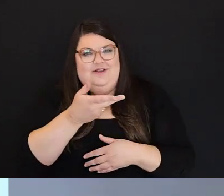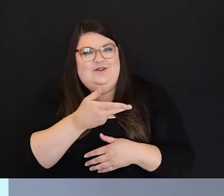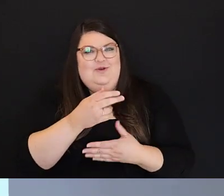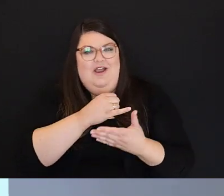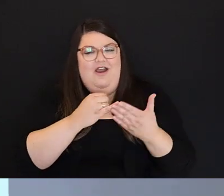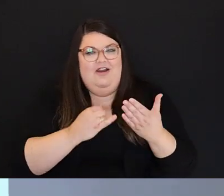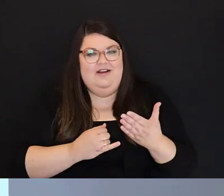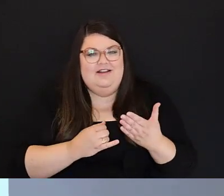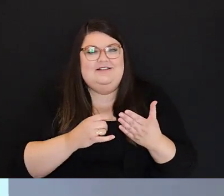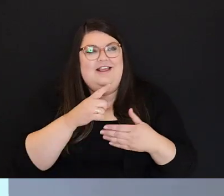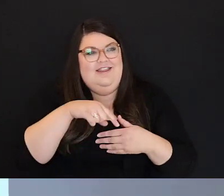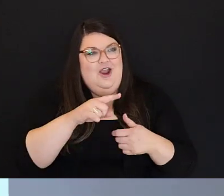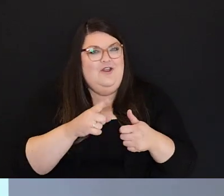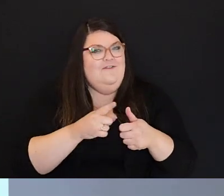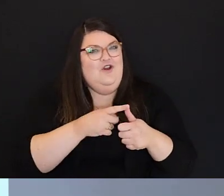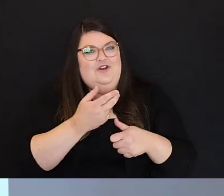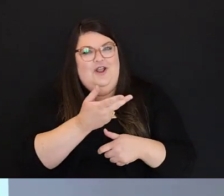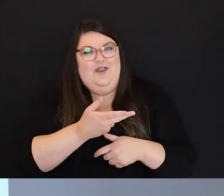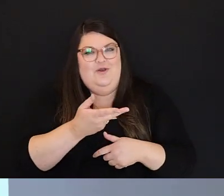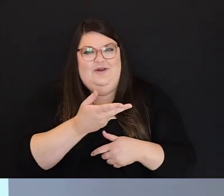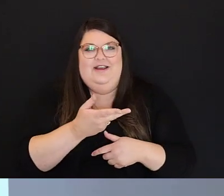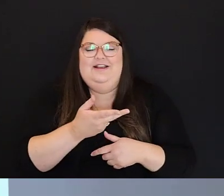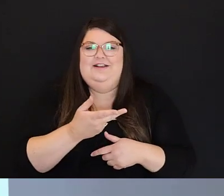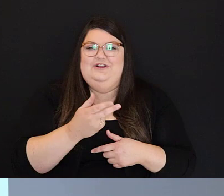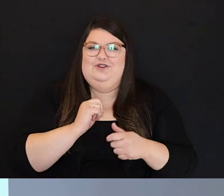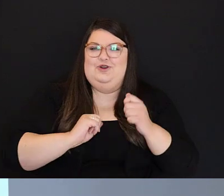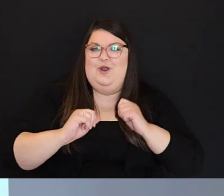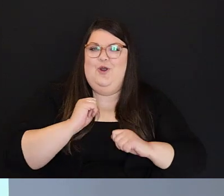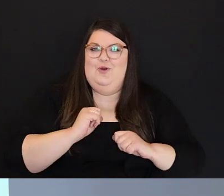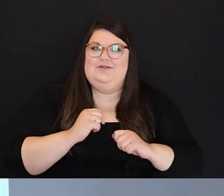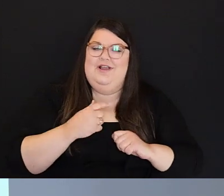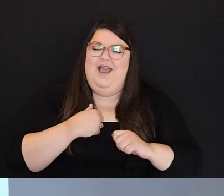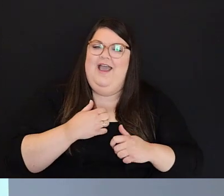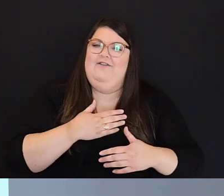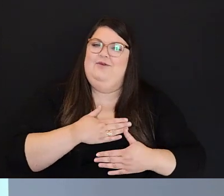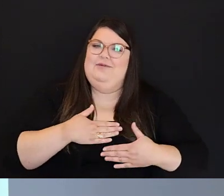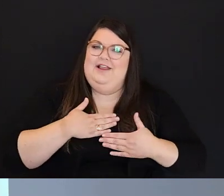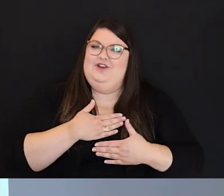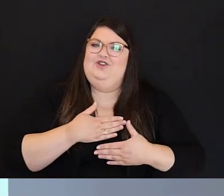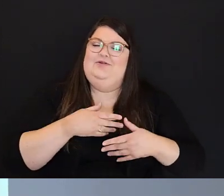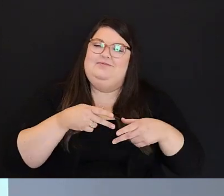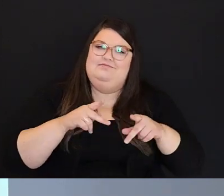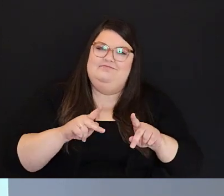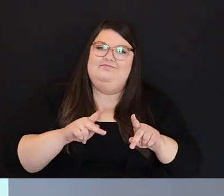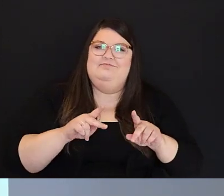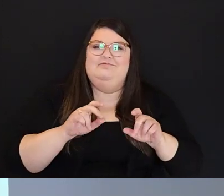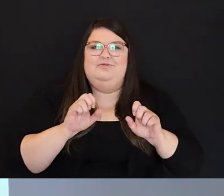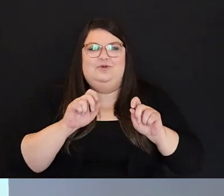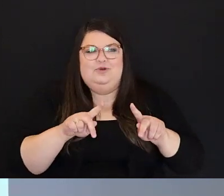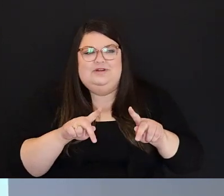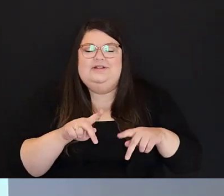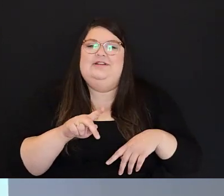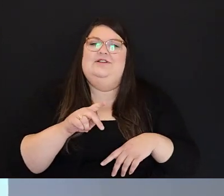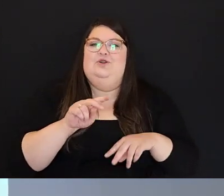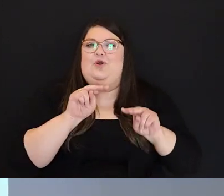artists are the first three shows that I really have the pleasure and privilege and delight to get to